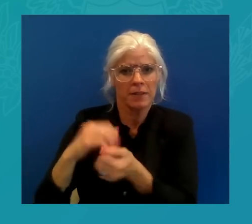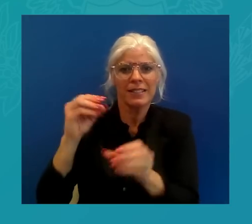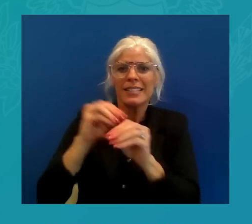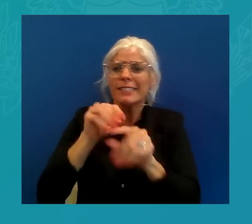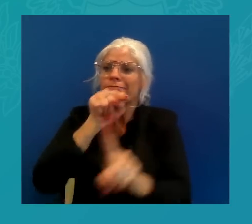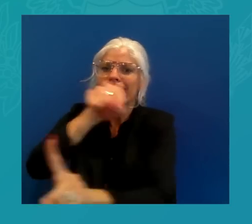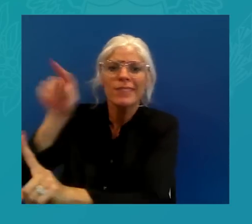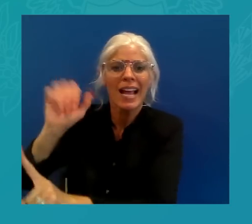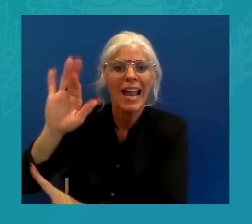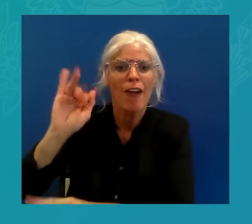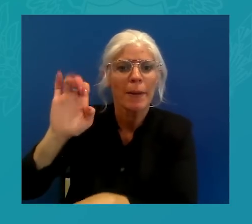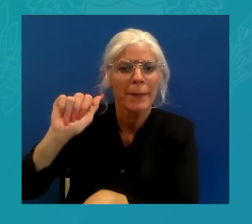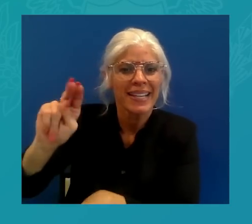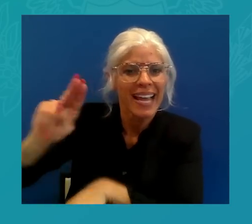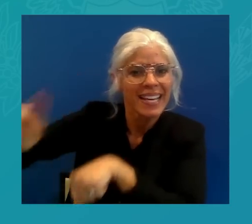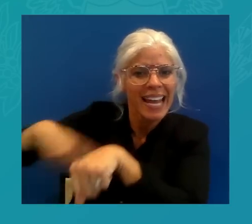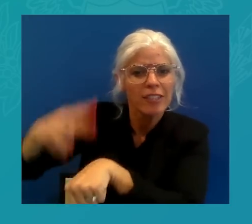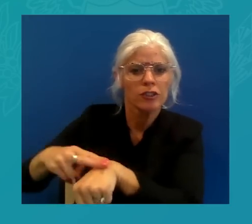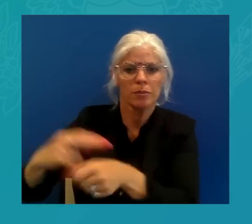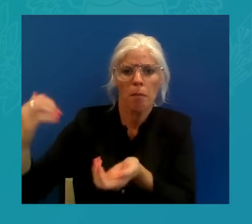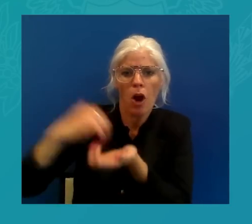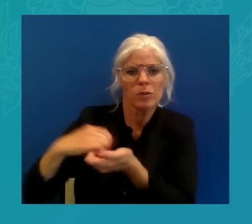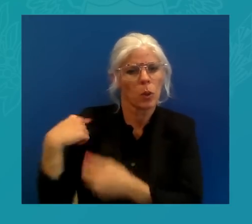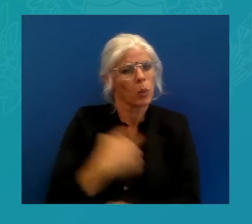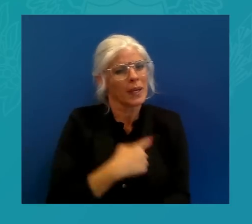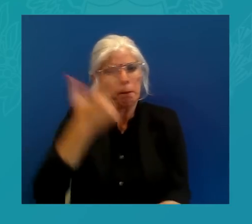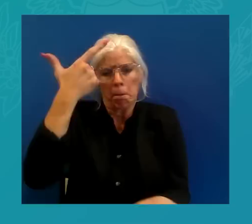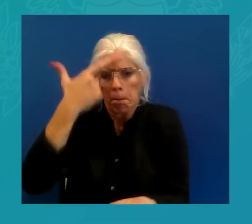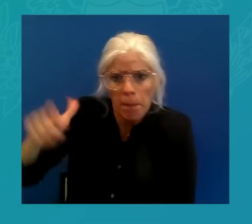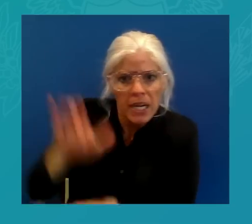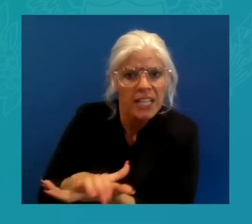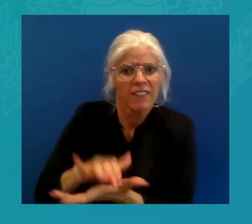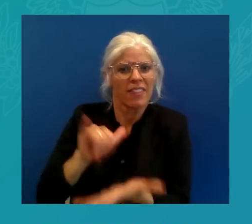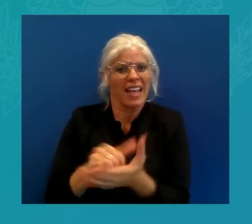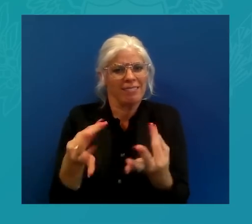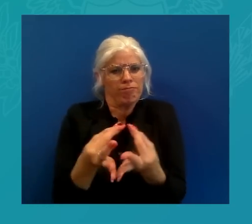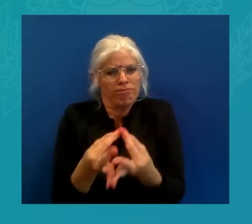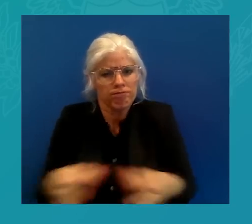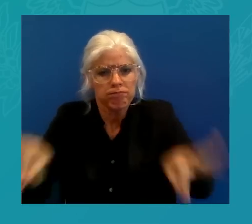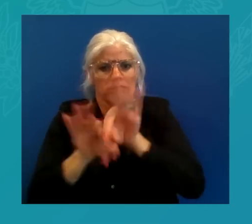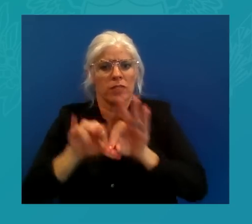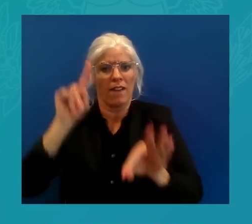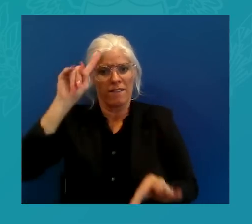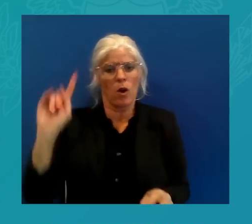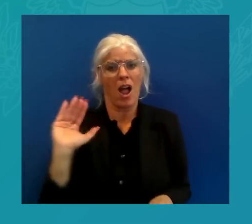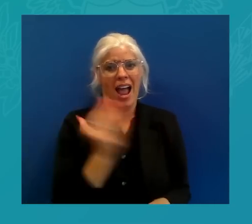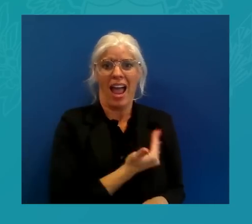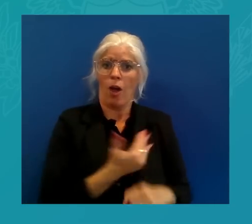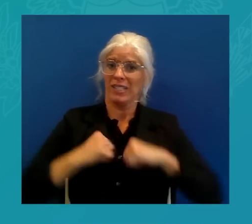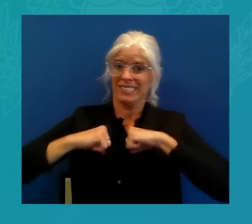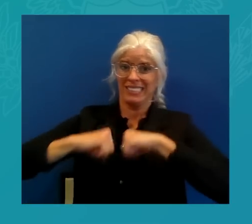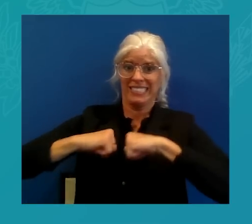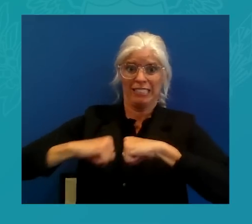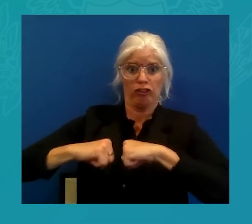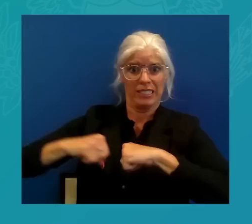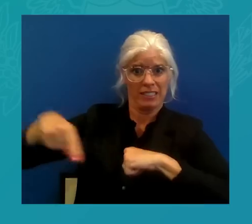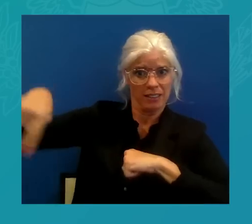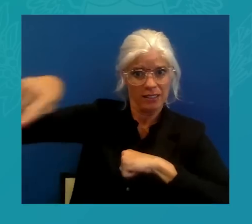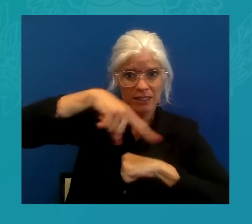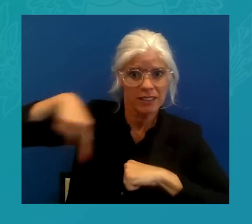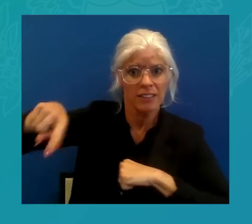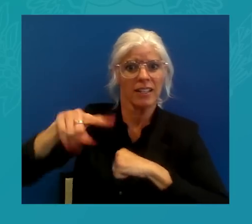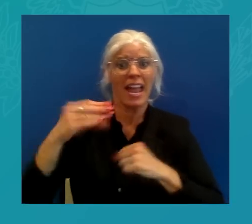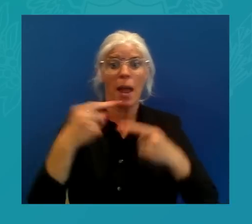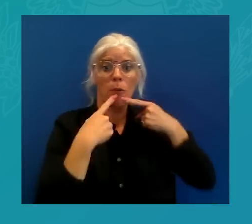to our mutual security and prosperity. Our nations have extensive people-to-people ties. In fact,